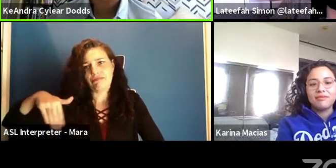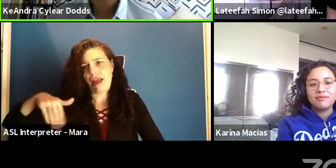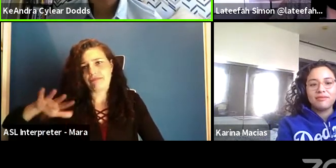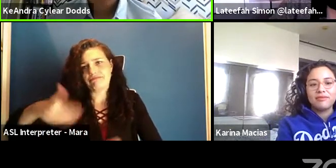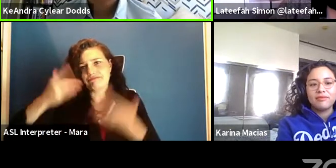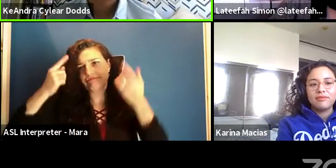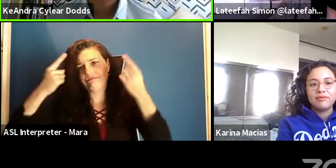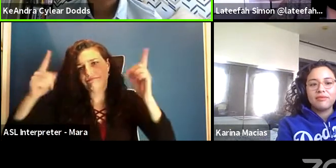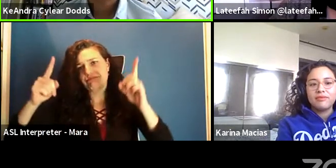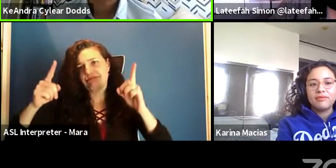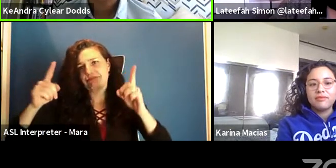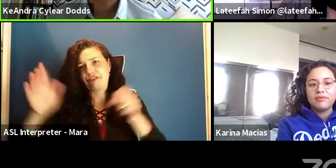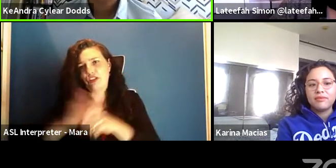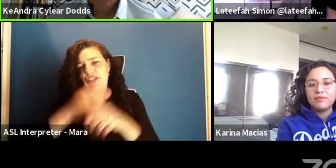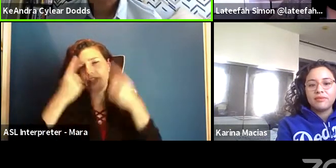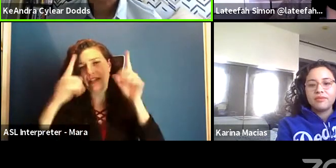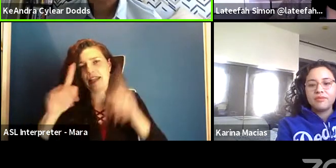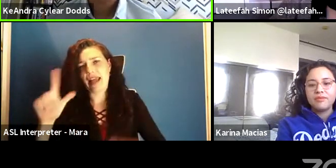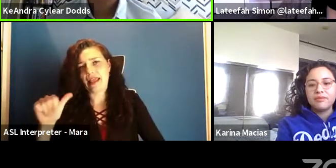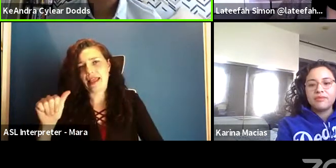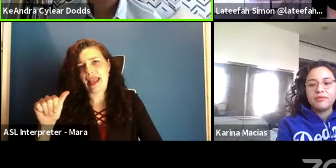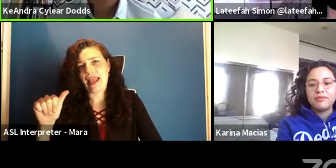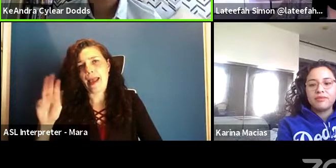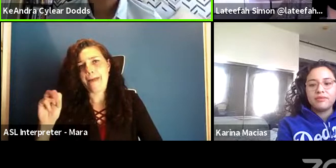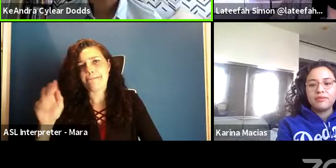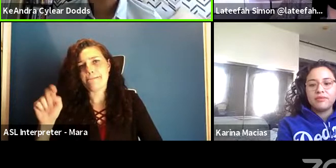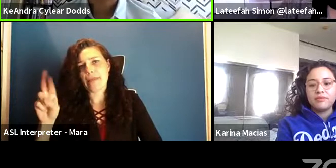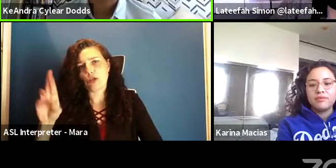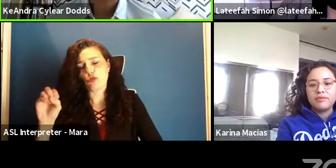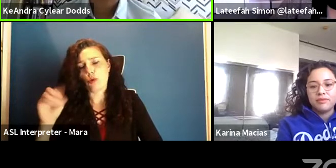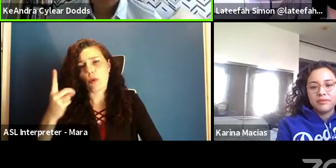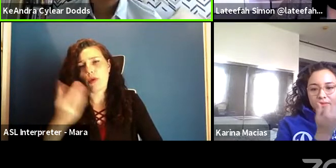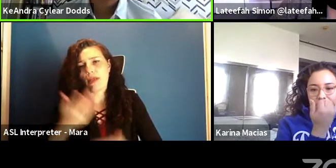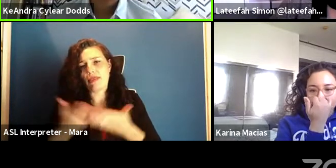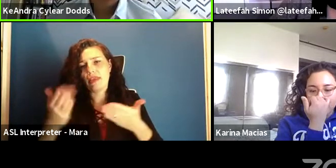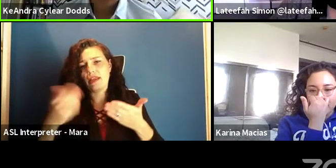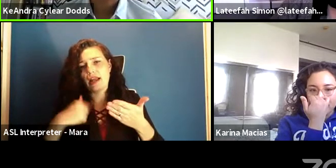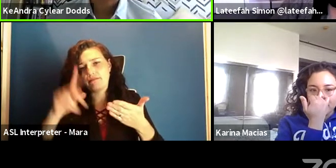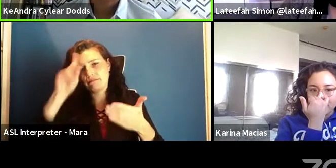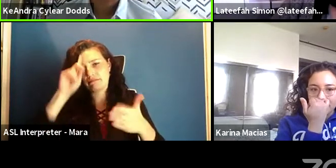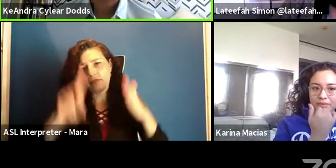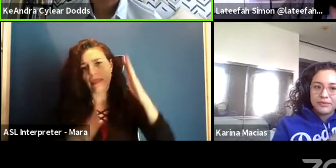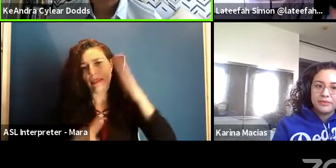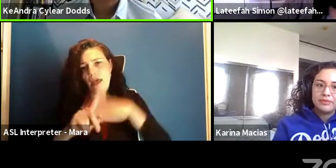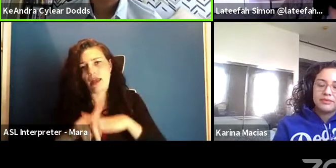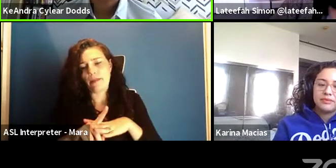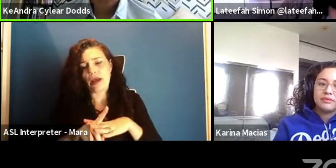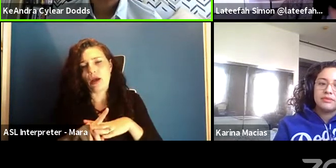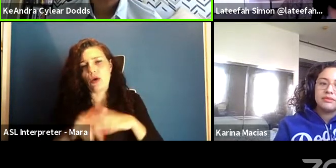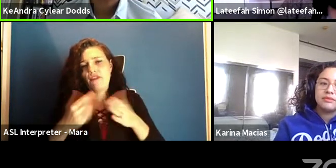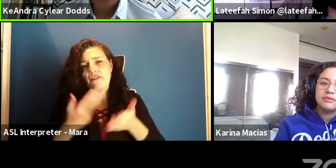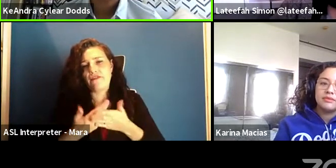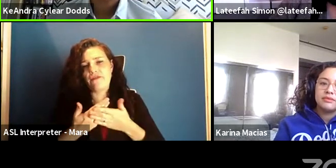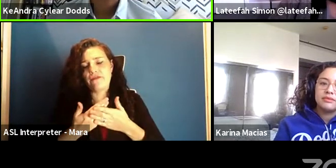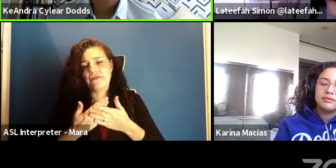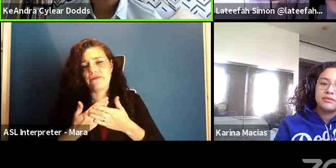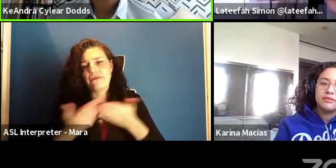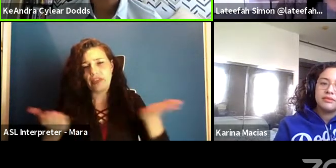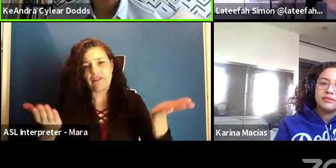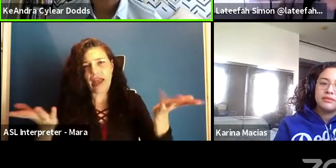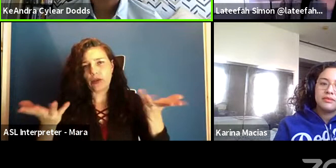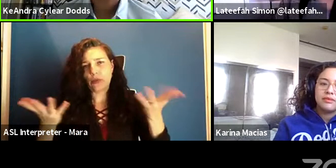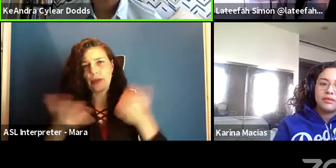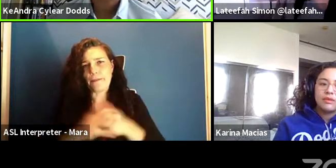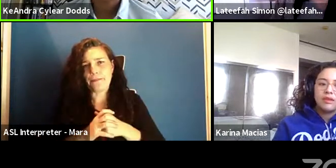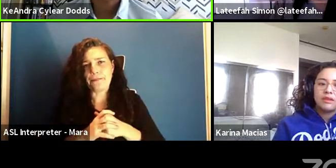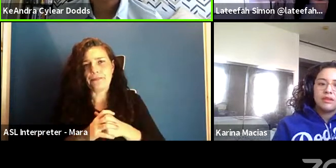don't know, one of the things that when Latifah was speaking, I thought about was the fact that it's